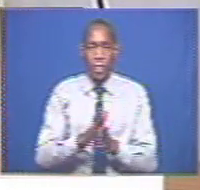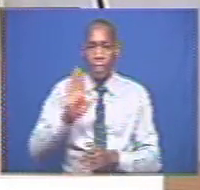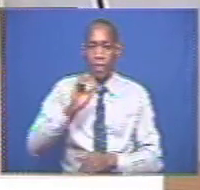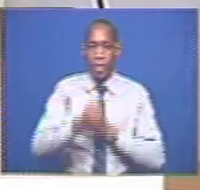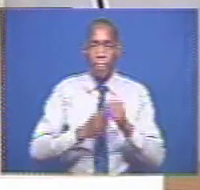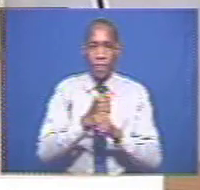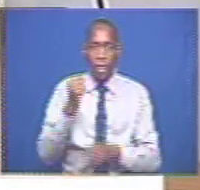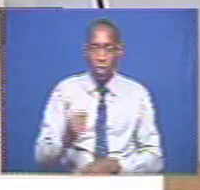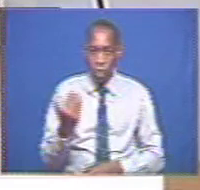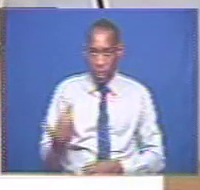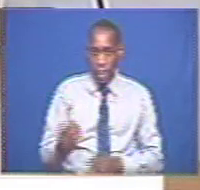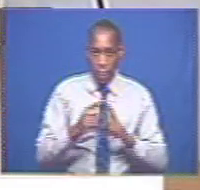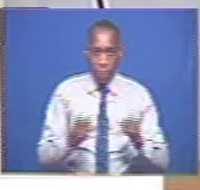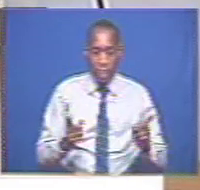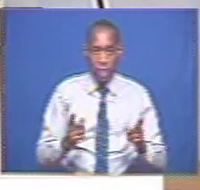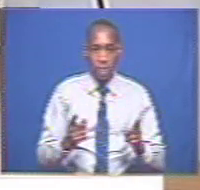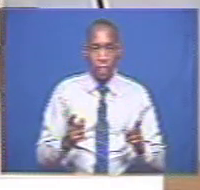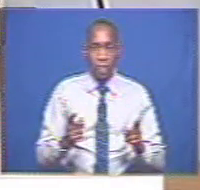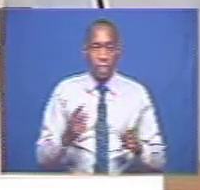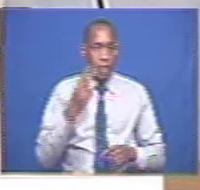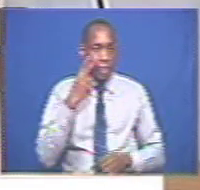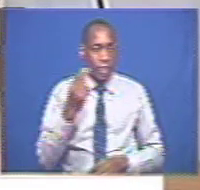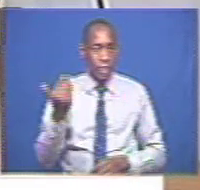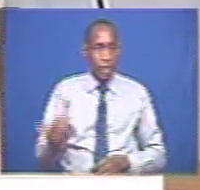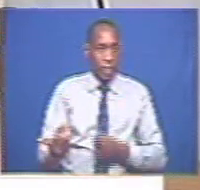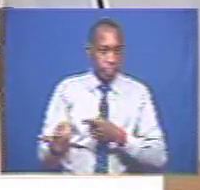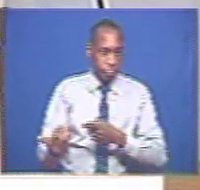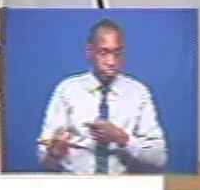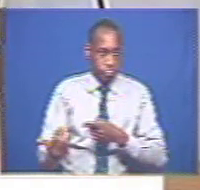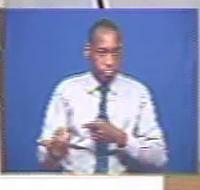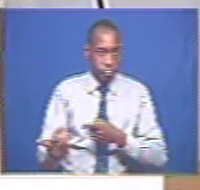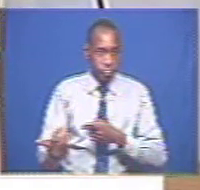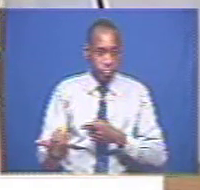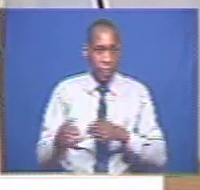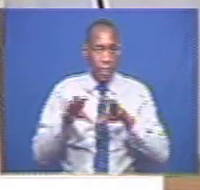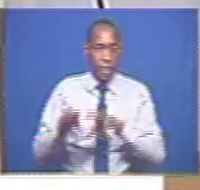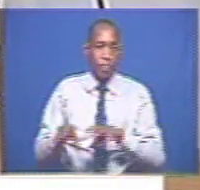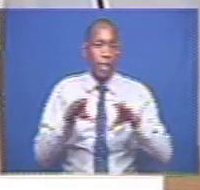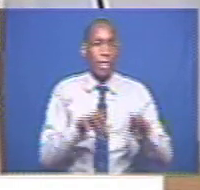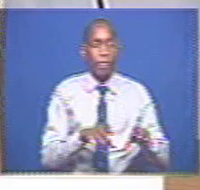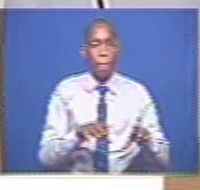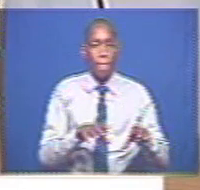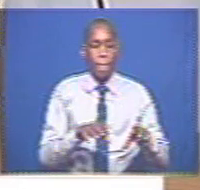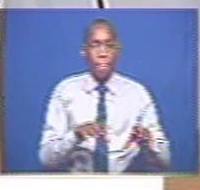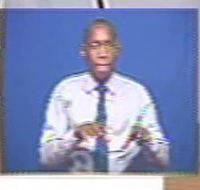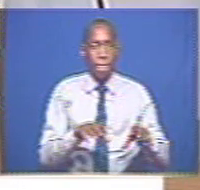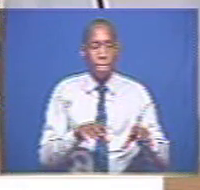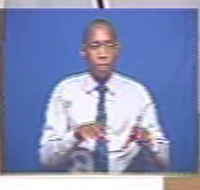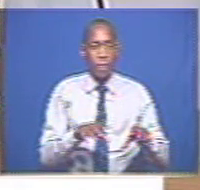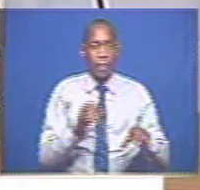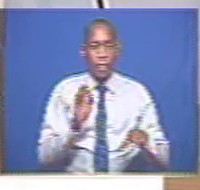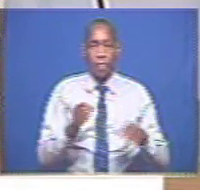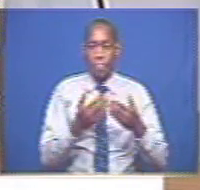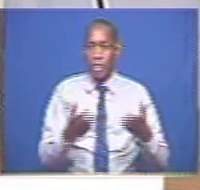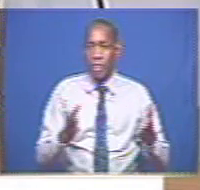but the worst thing I would want is a five-year-old to suffer. I mean, if things go